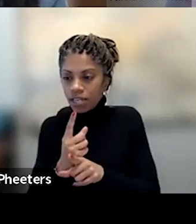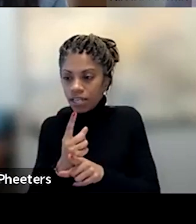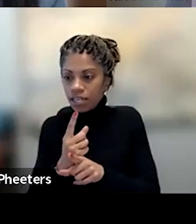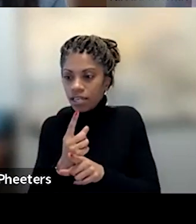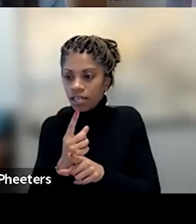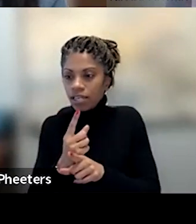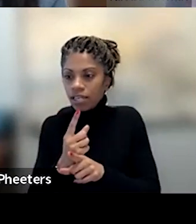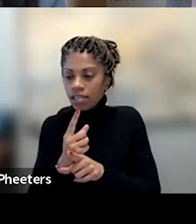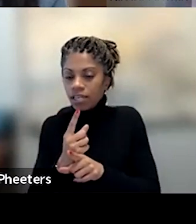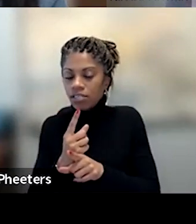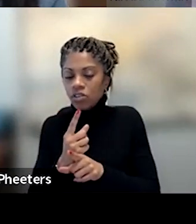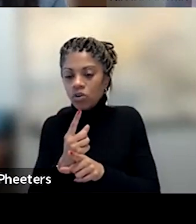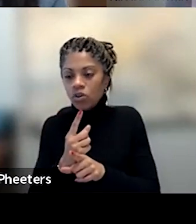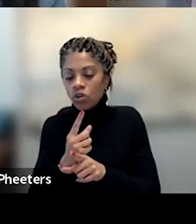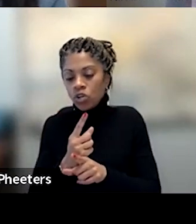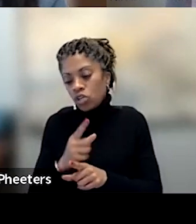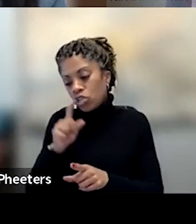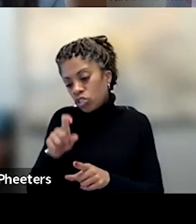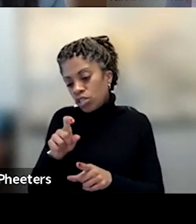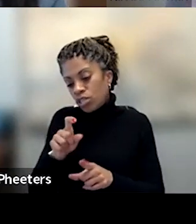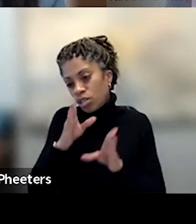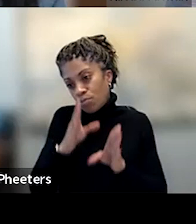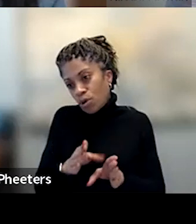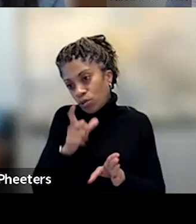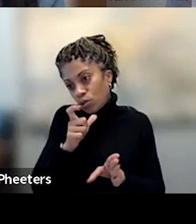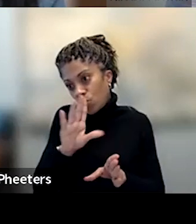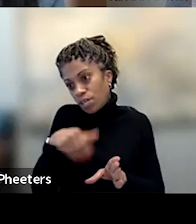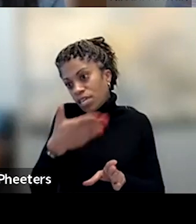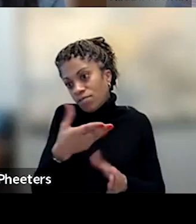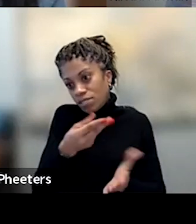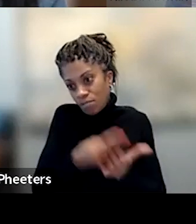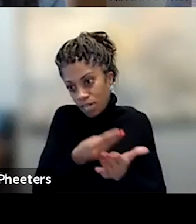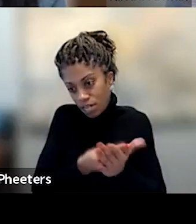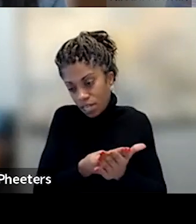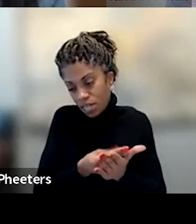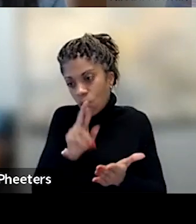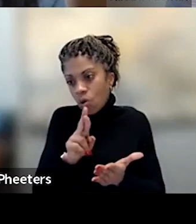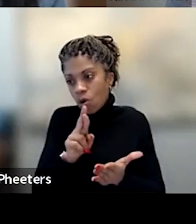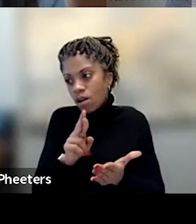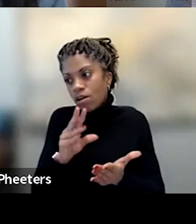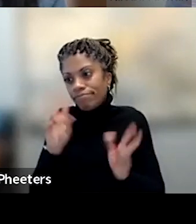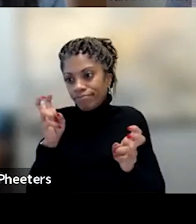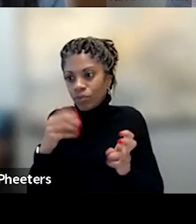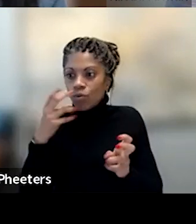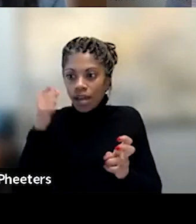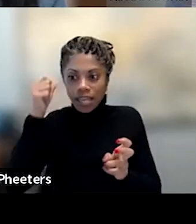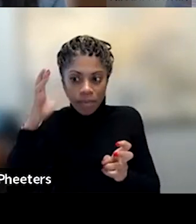or the white man with the money be silent, write the check and be silent